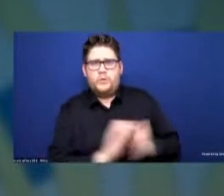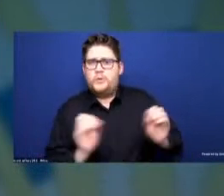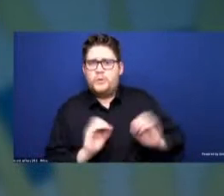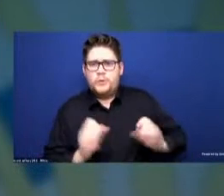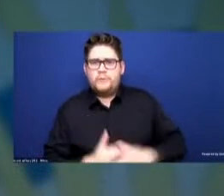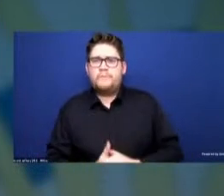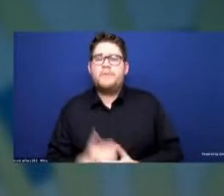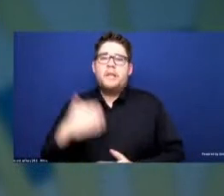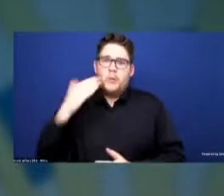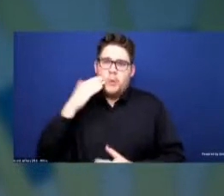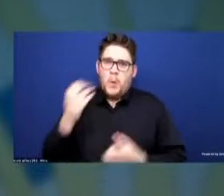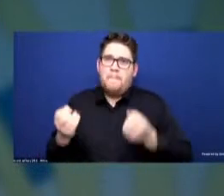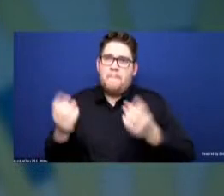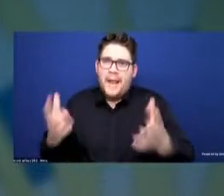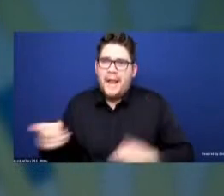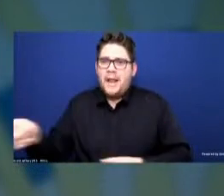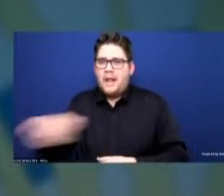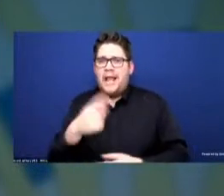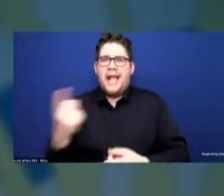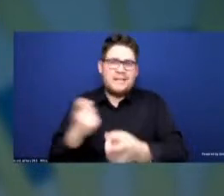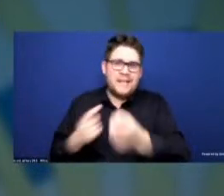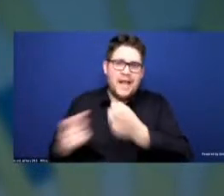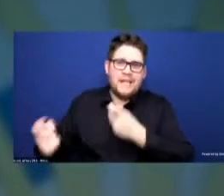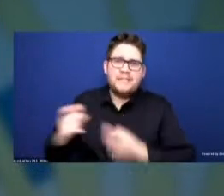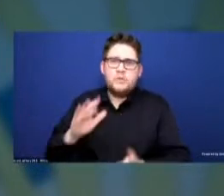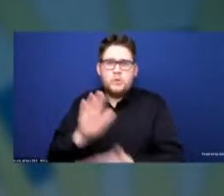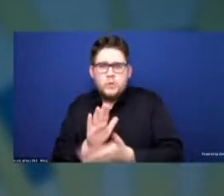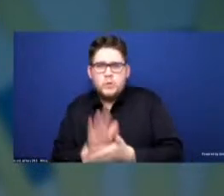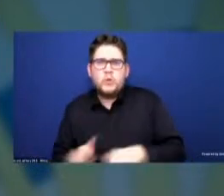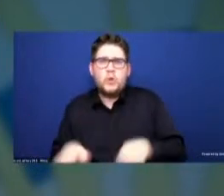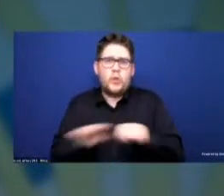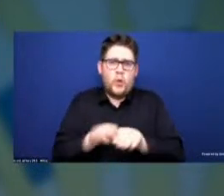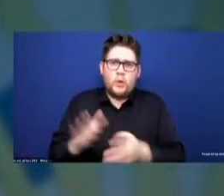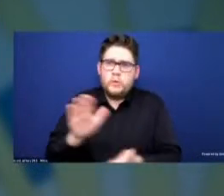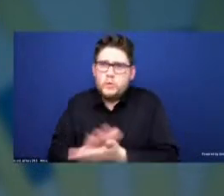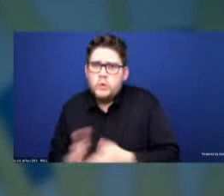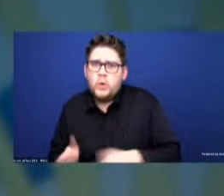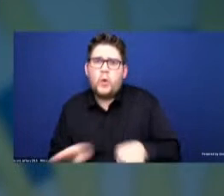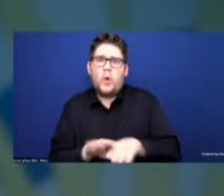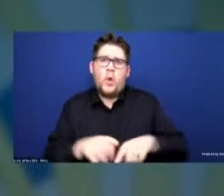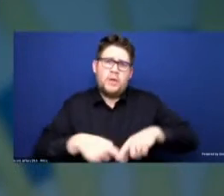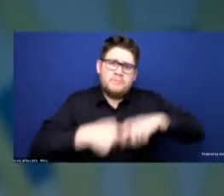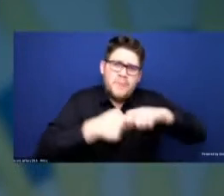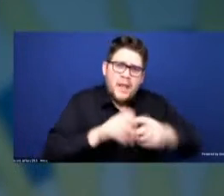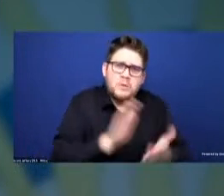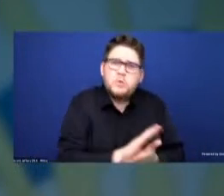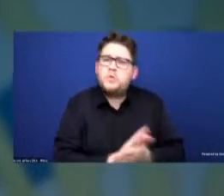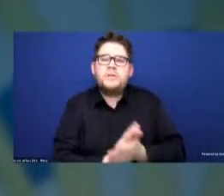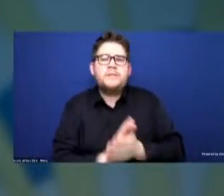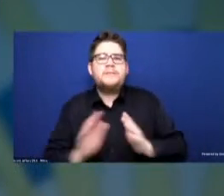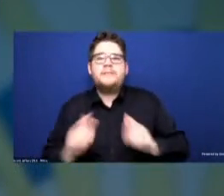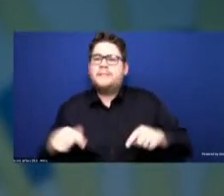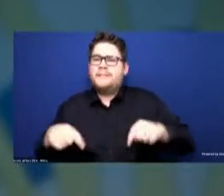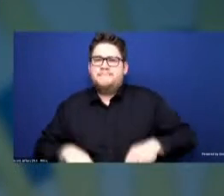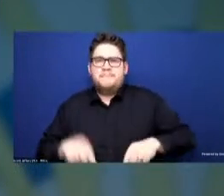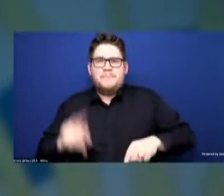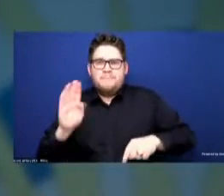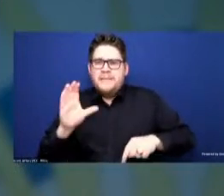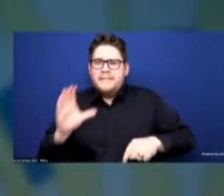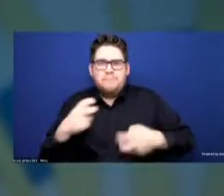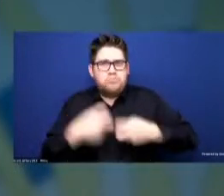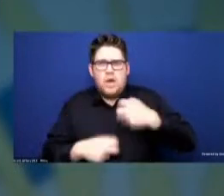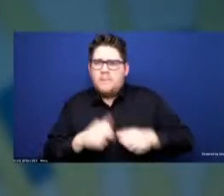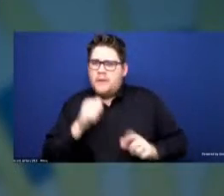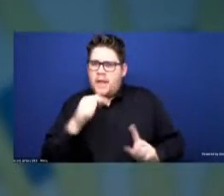stop transmission in the community, and we're not seeing that as an issue. So this is important for us. These are data that we've